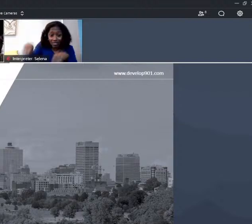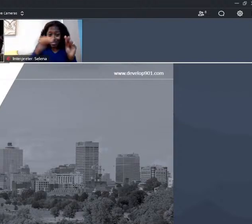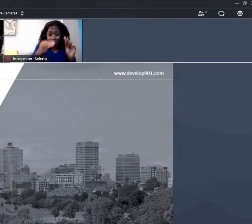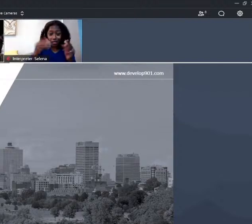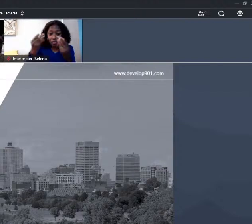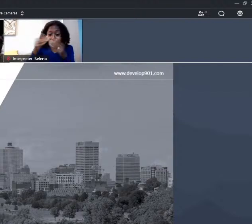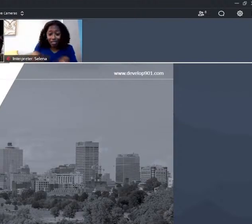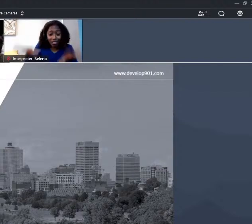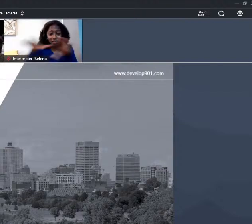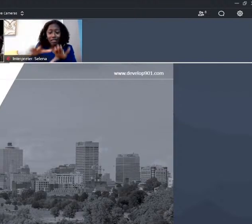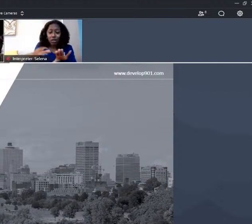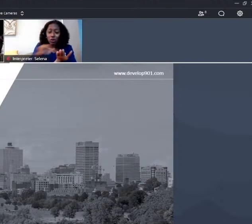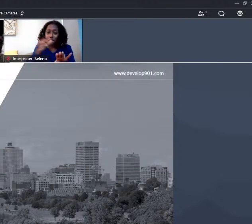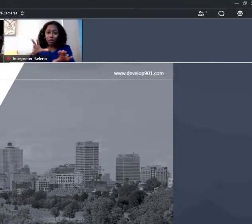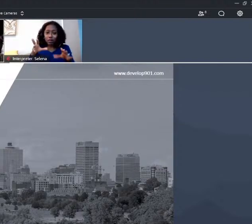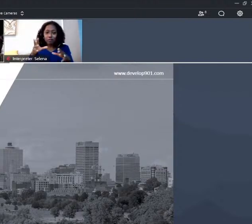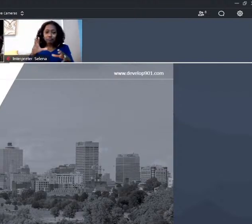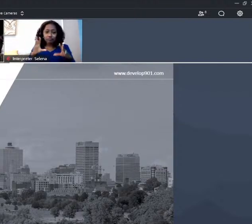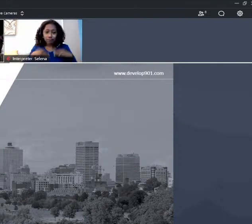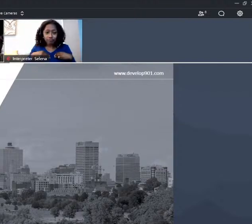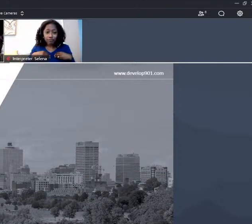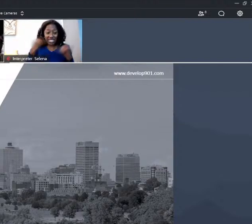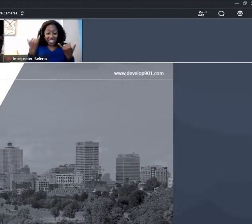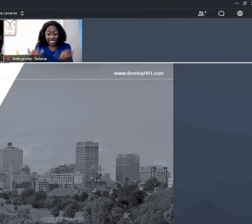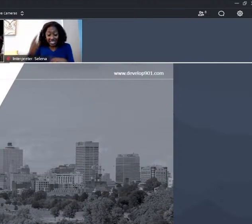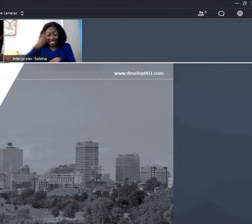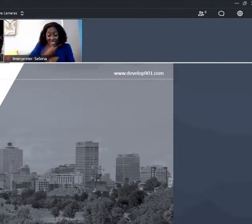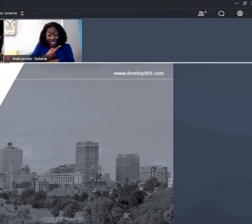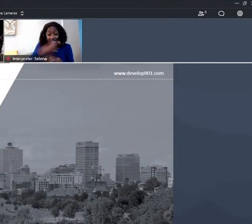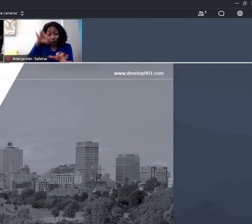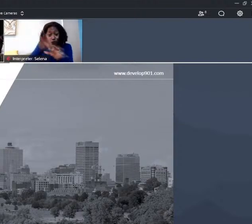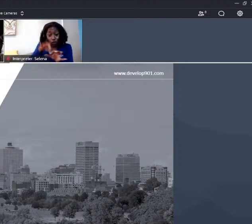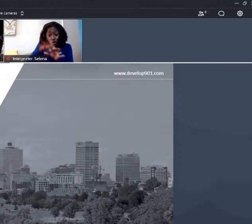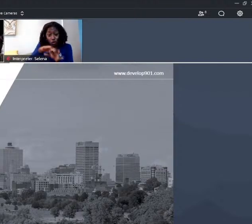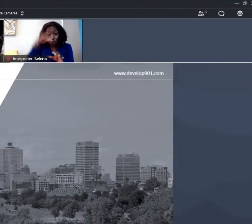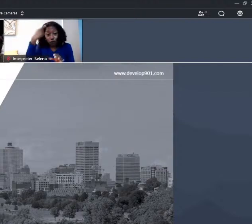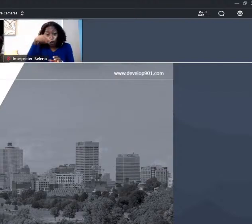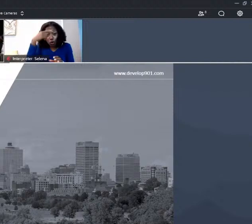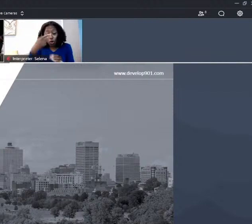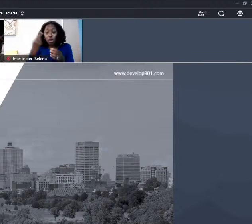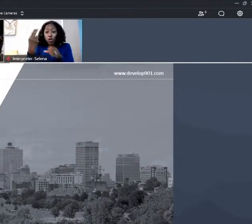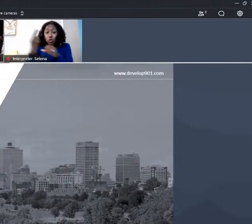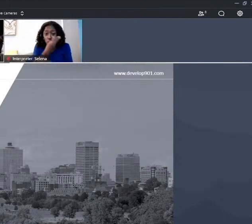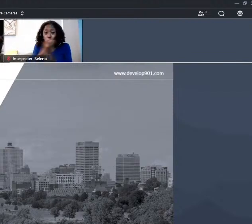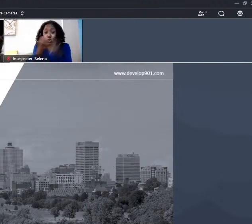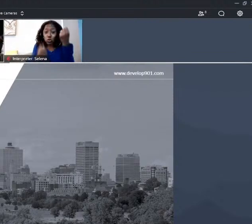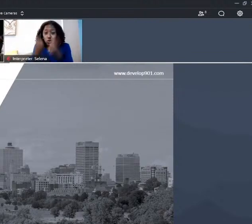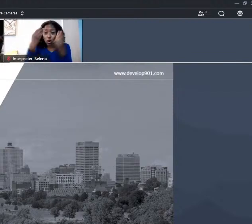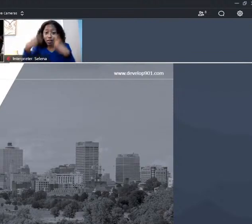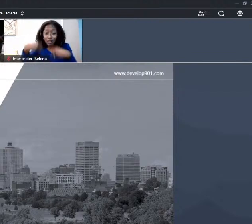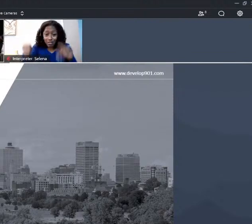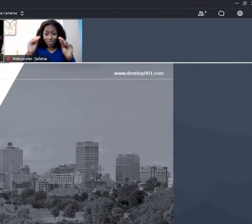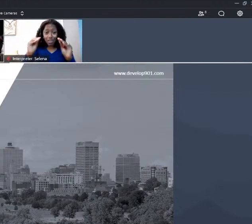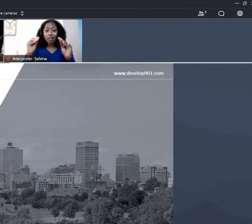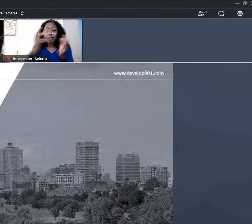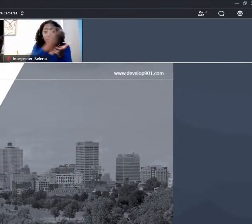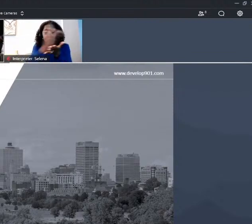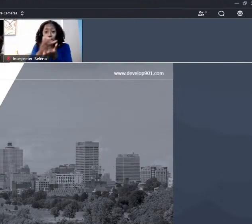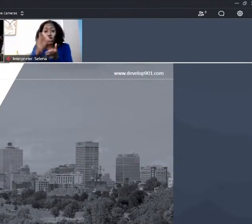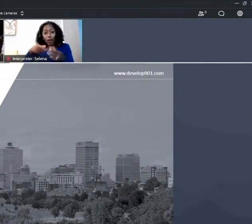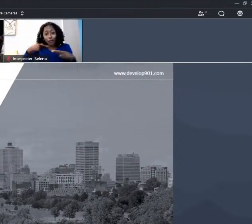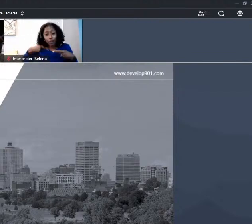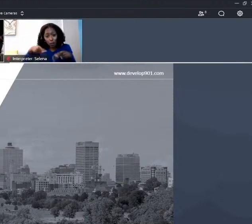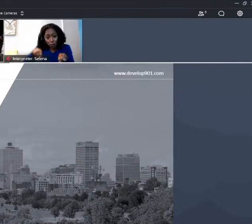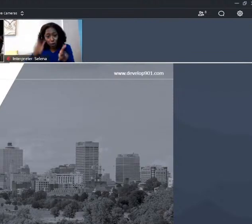on the table right now is a vote for a used car sale. And you have to have a permit for that. You have to come